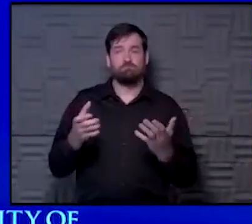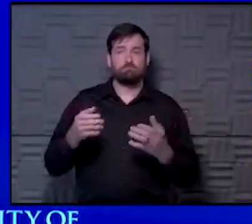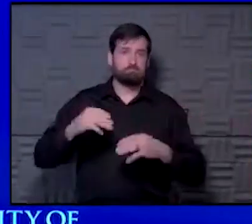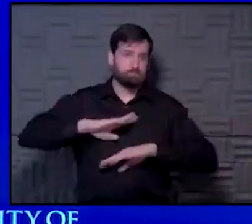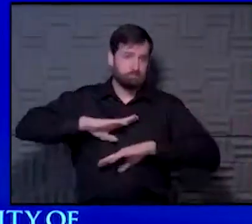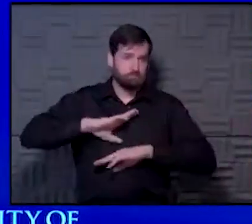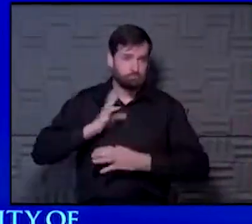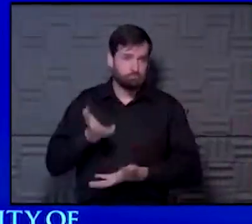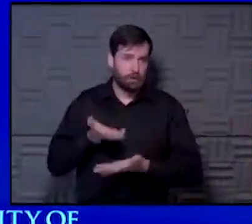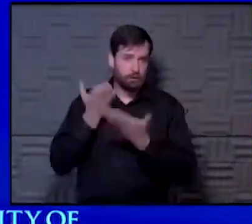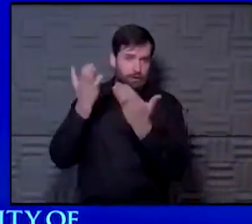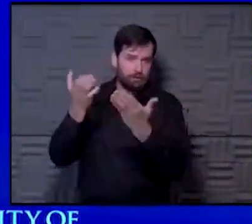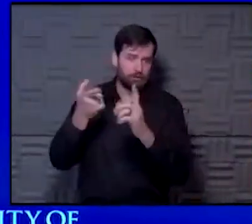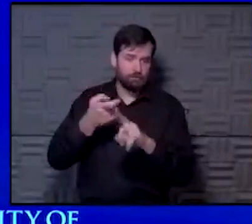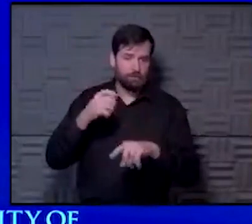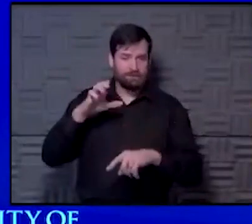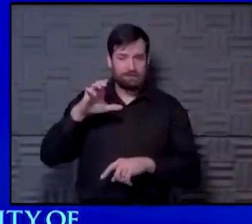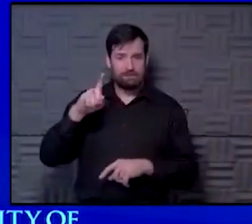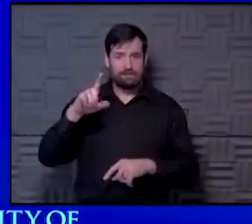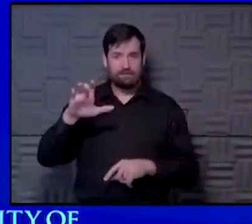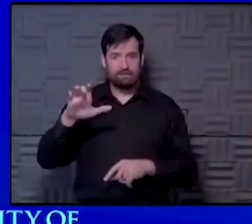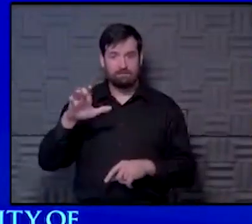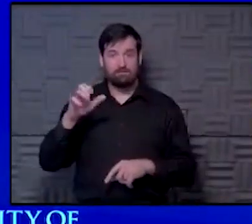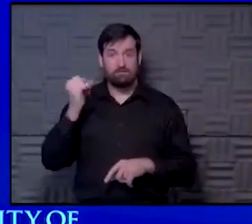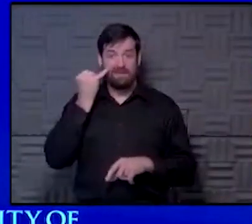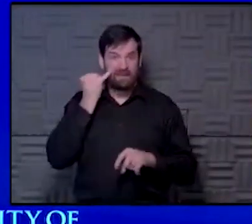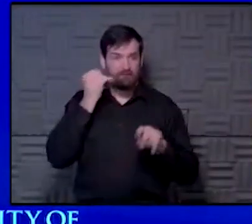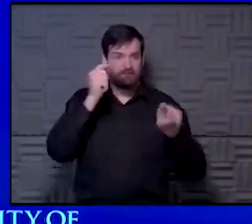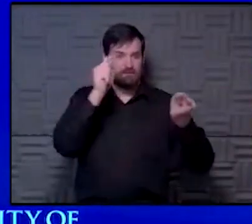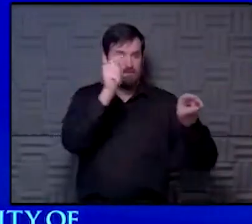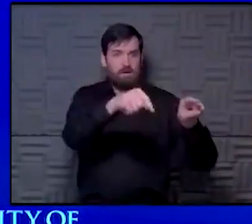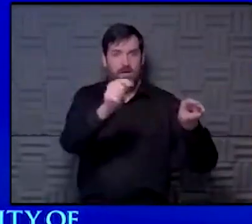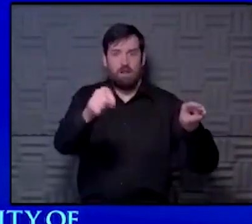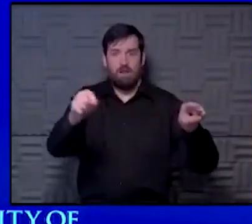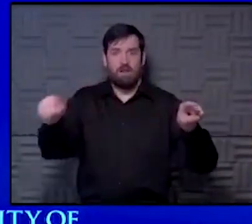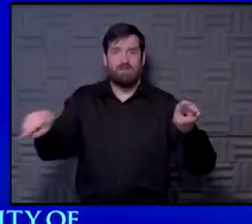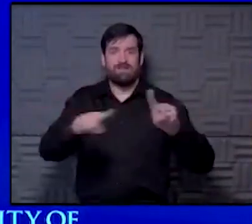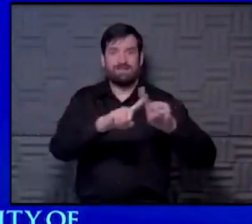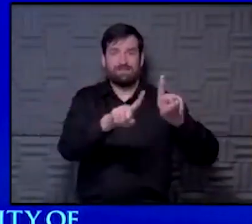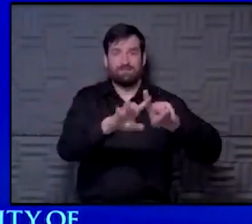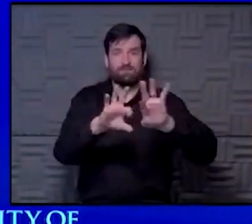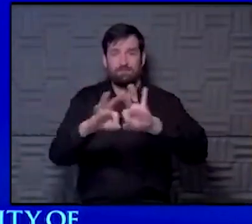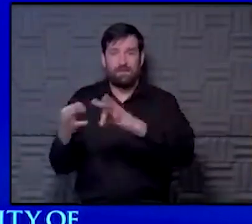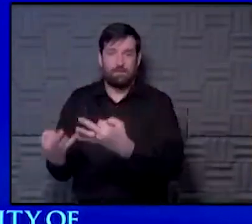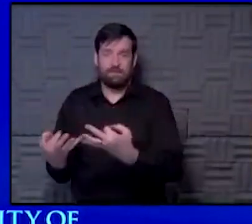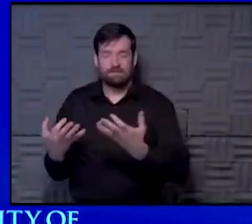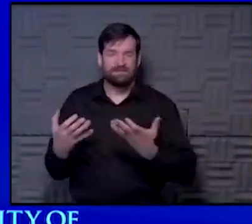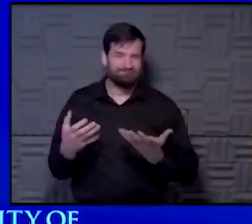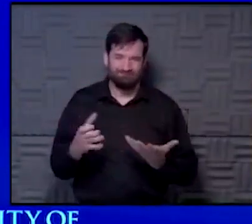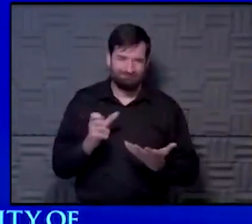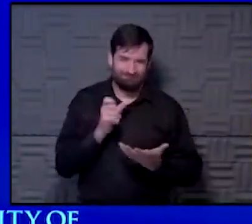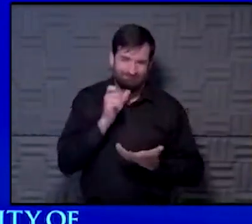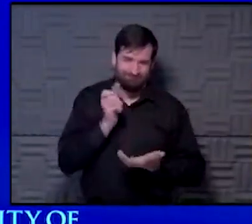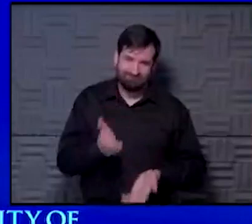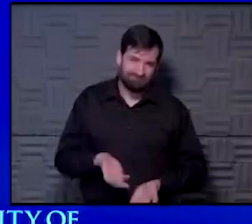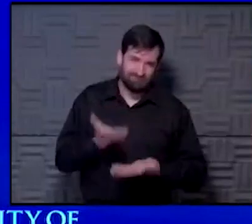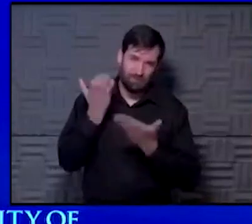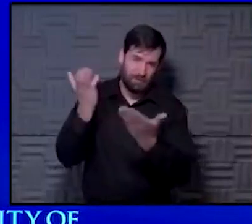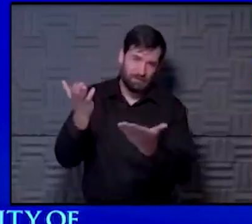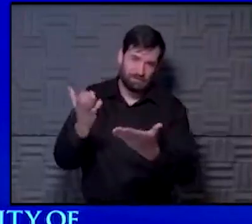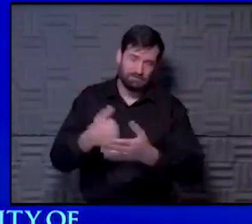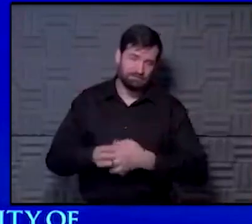I should say, from the CDC. If they're from 3 or 4 different households, that would be outside of what's recommended.